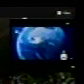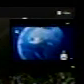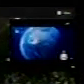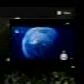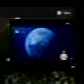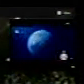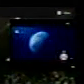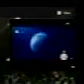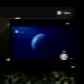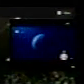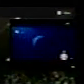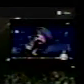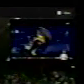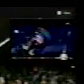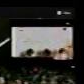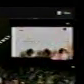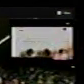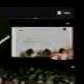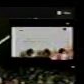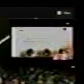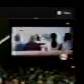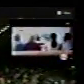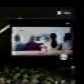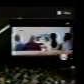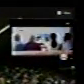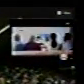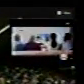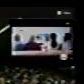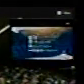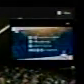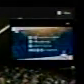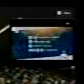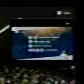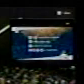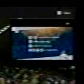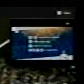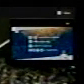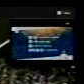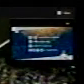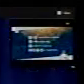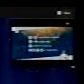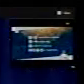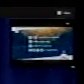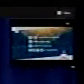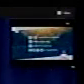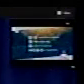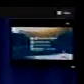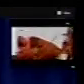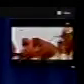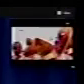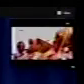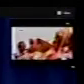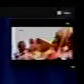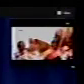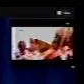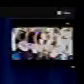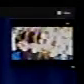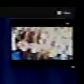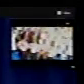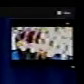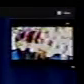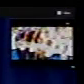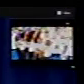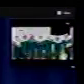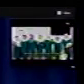Anyone, educated, illiterate, put that seed on the ground, cover it up. Go your way. Don't think about it. When you come back in a